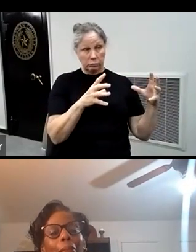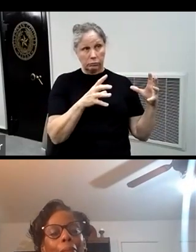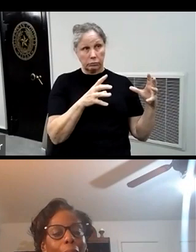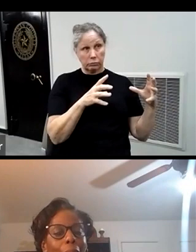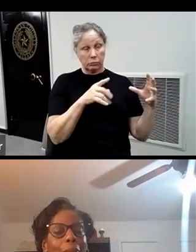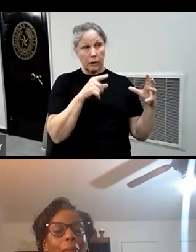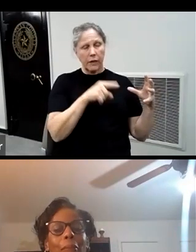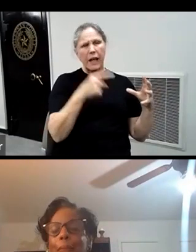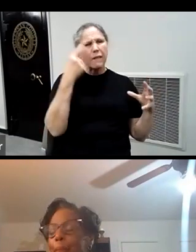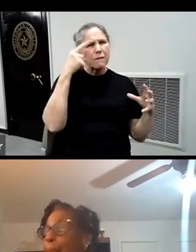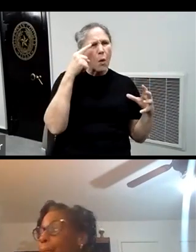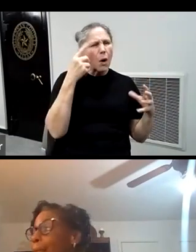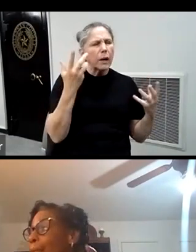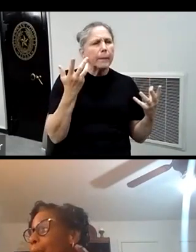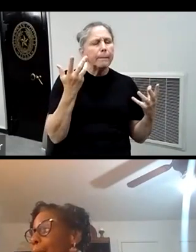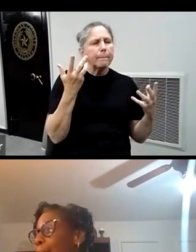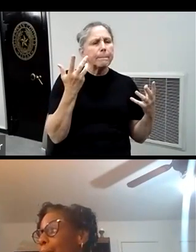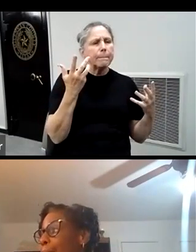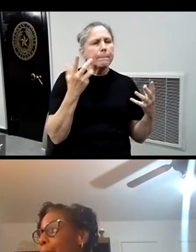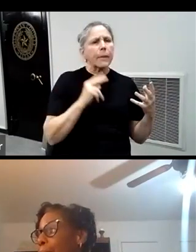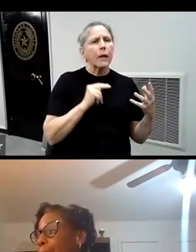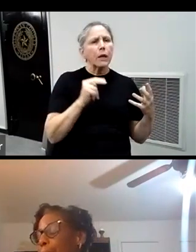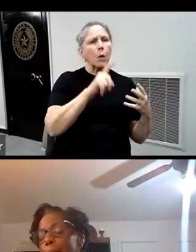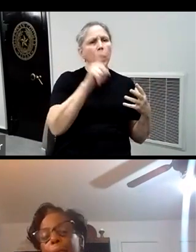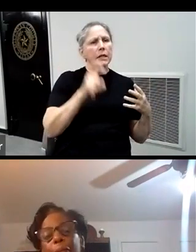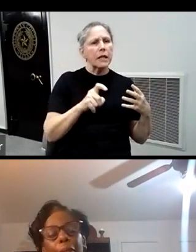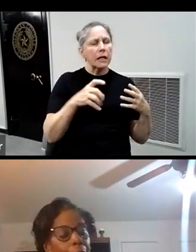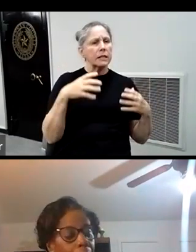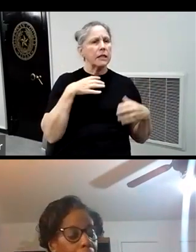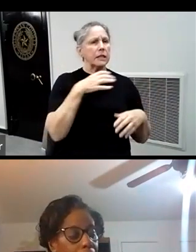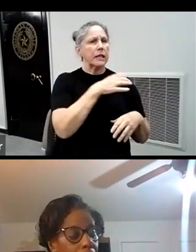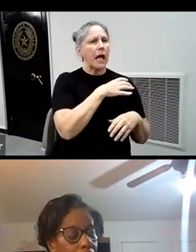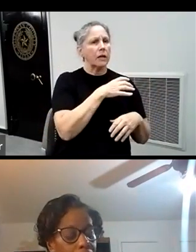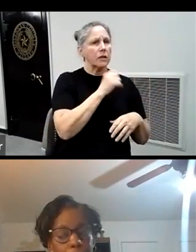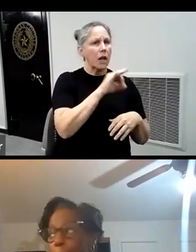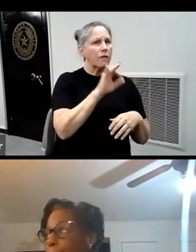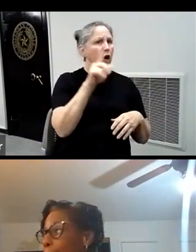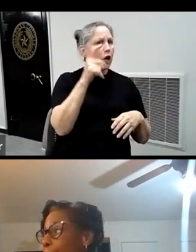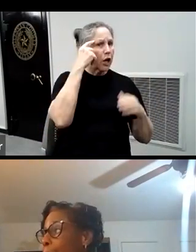This is for North Texas Council of Government